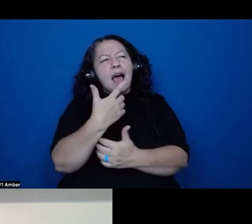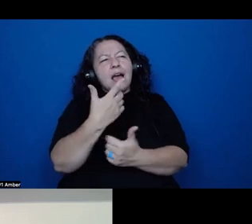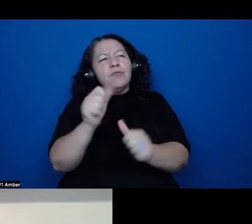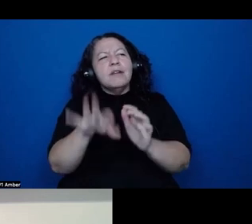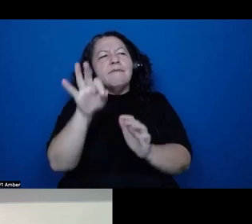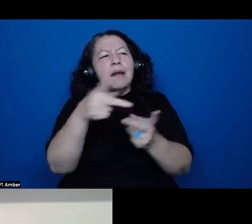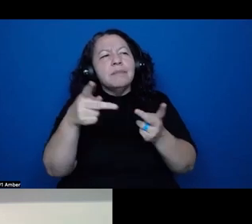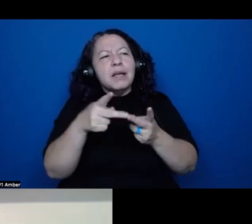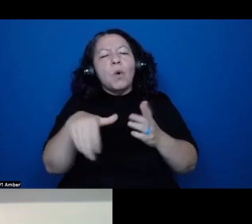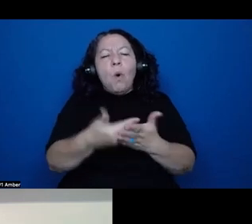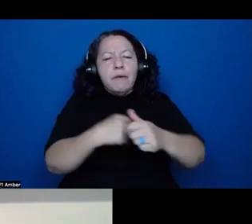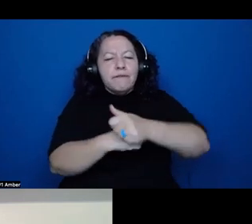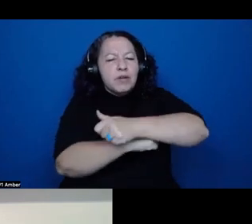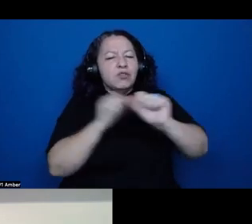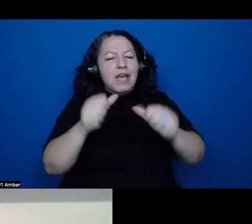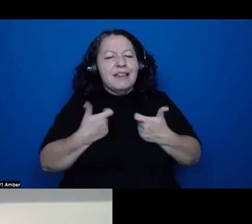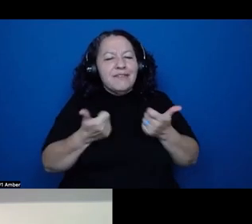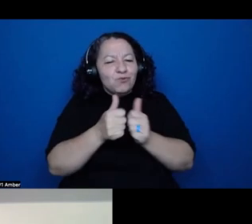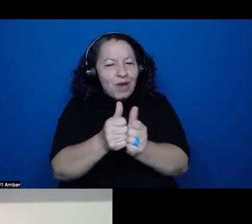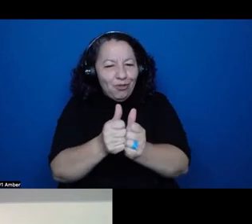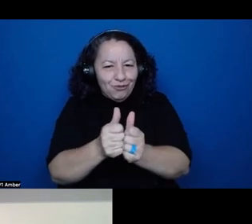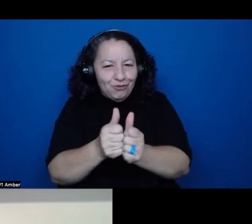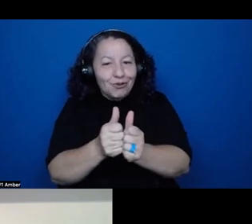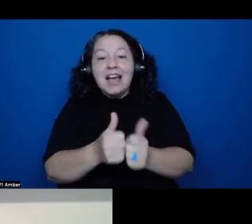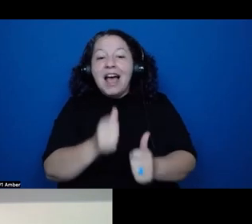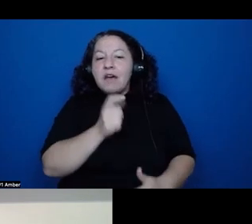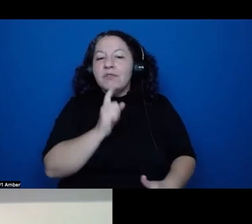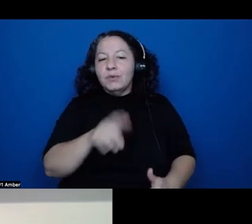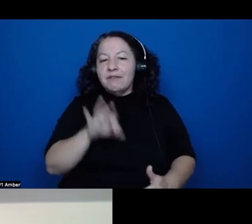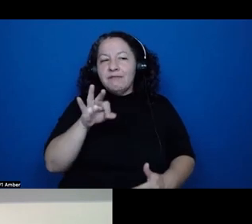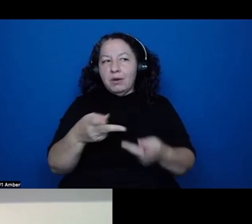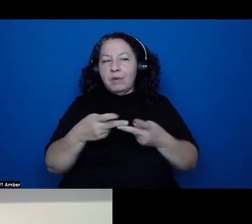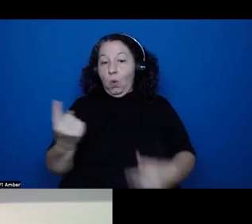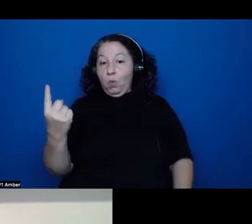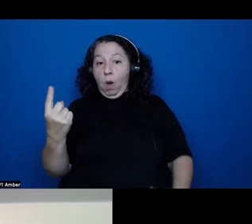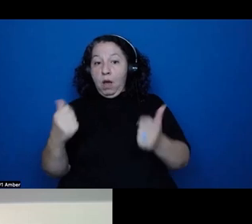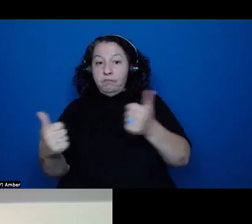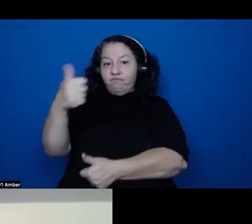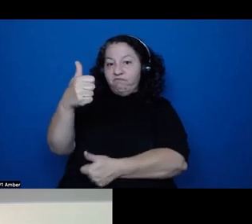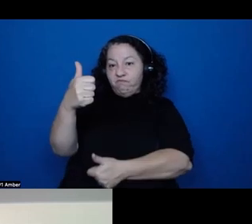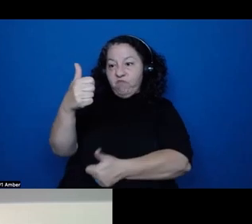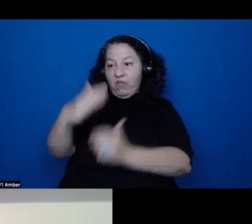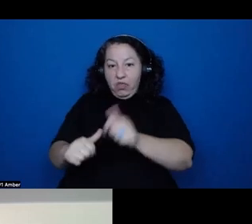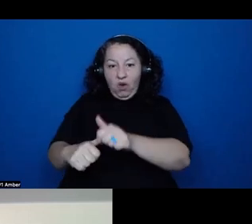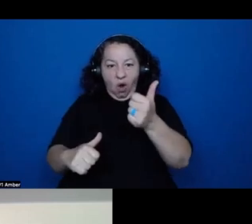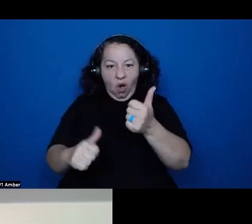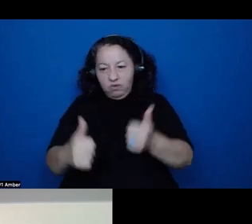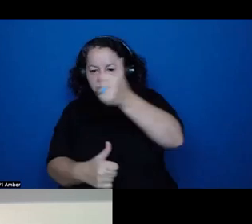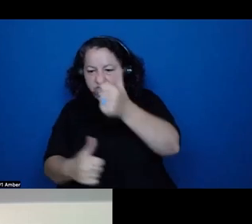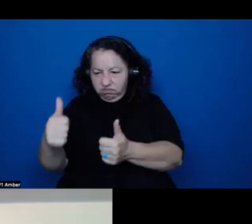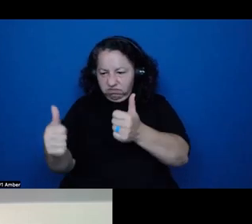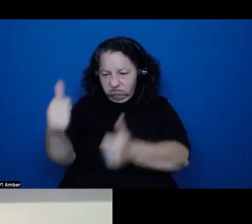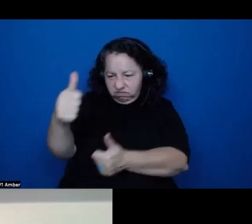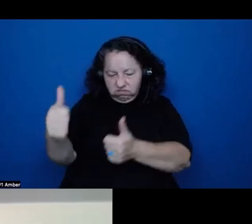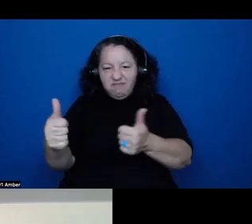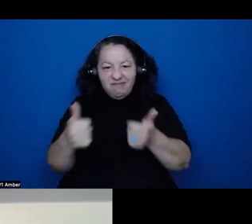can live together. I haven't normally found a place where one is more important than the other. And like say,